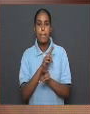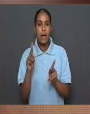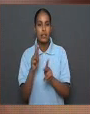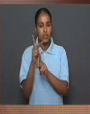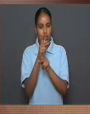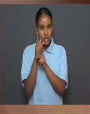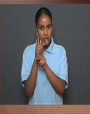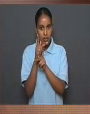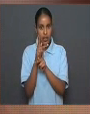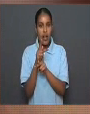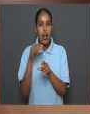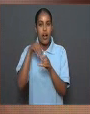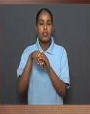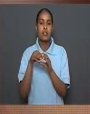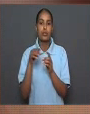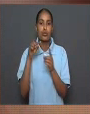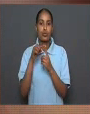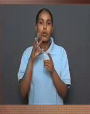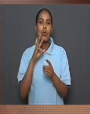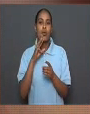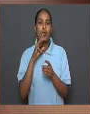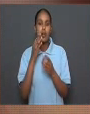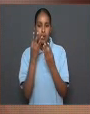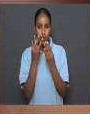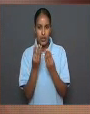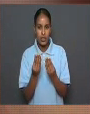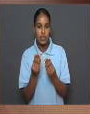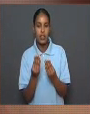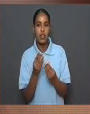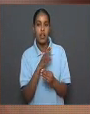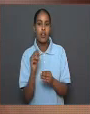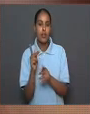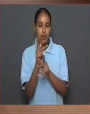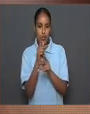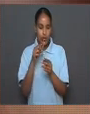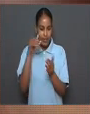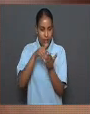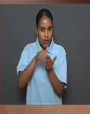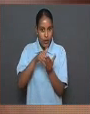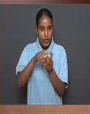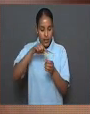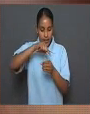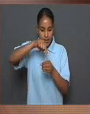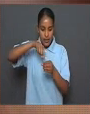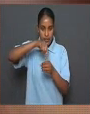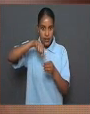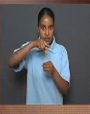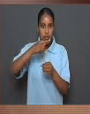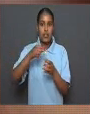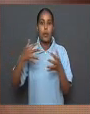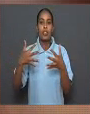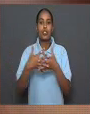to add the acid to the water cautiously while continually stirring the